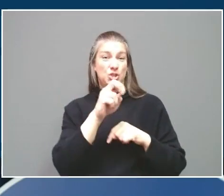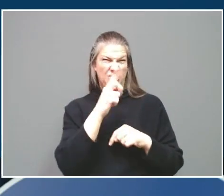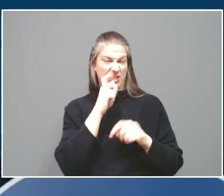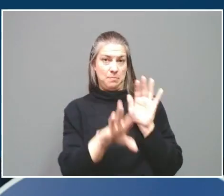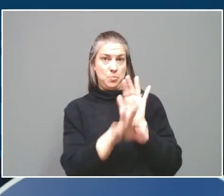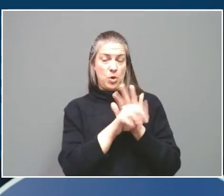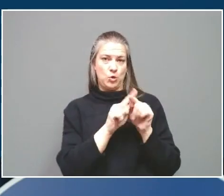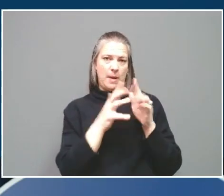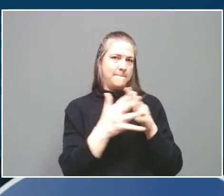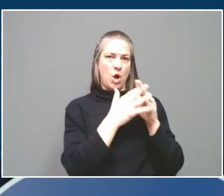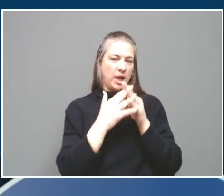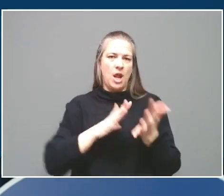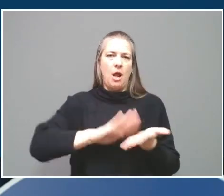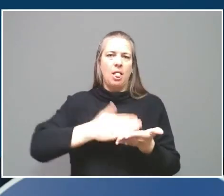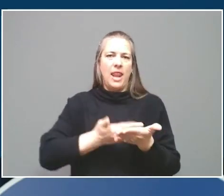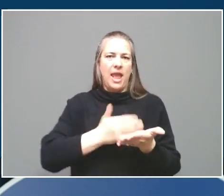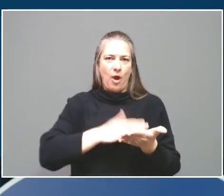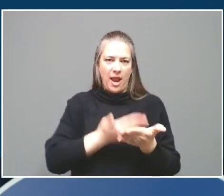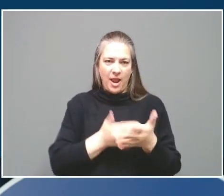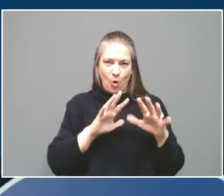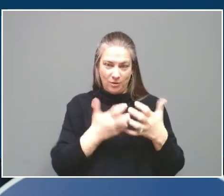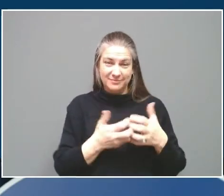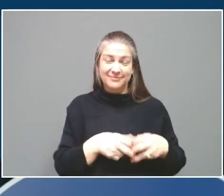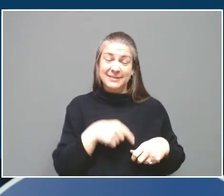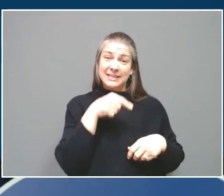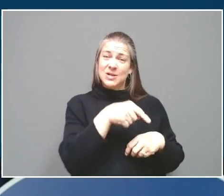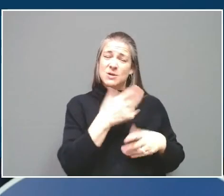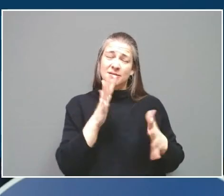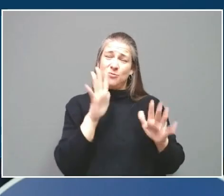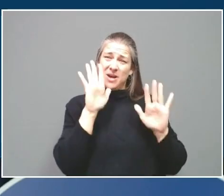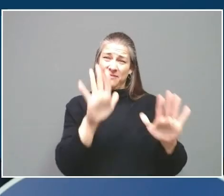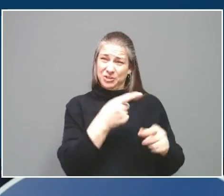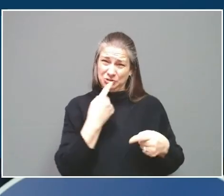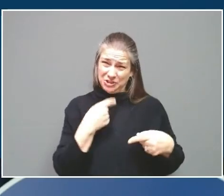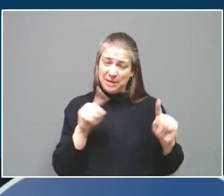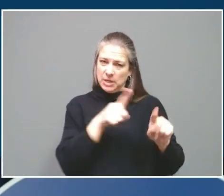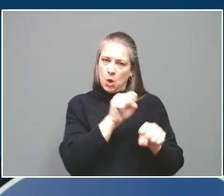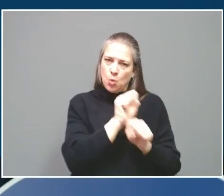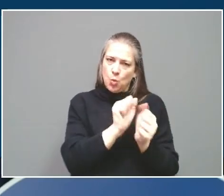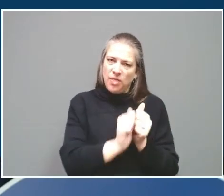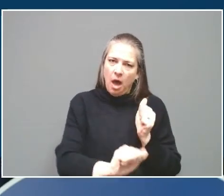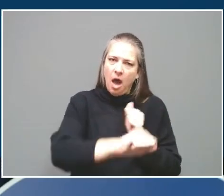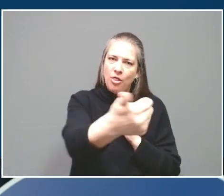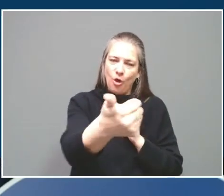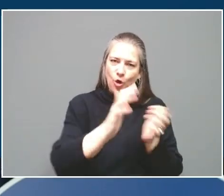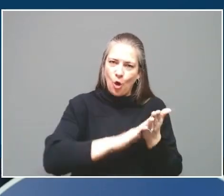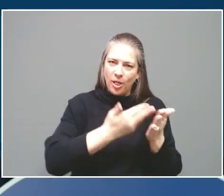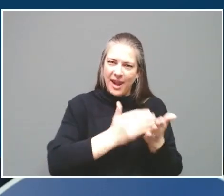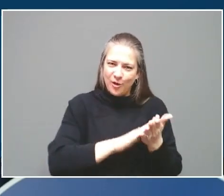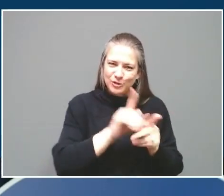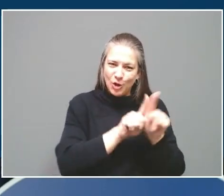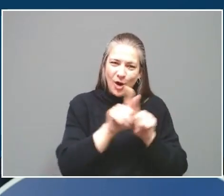American Culinary Corps. This remarkable achievement will allow her to work with other culinary stars like our own Edward Lee to